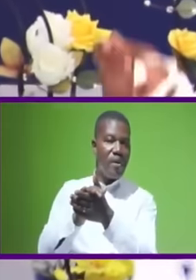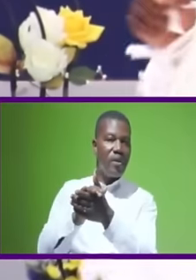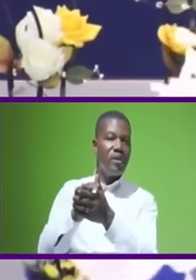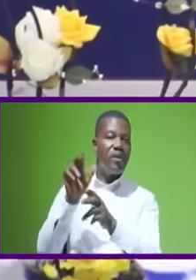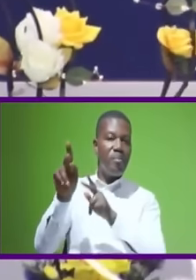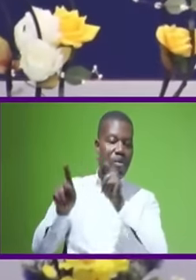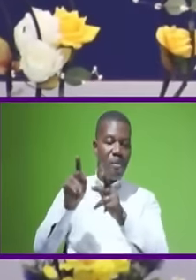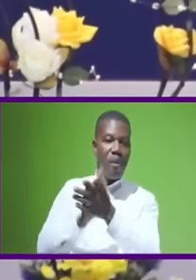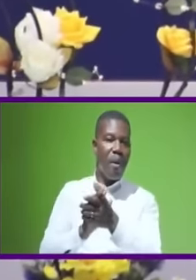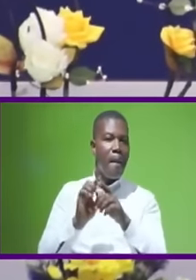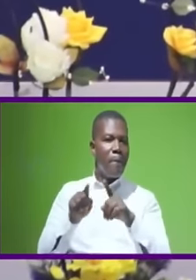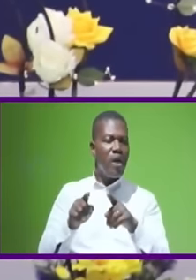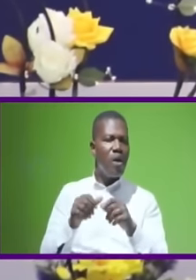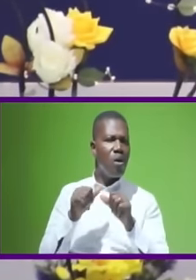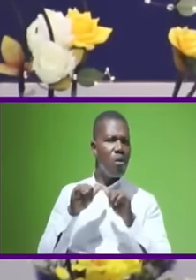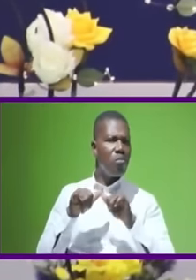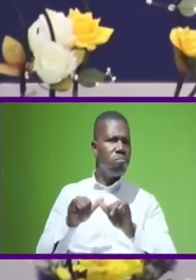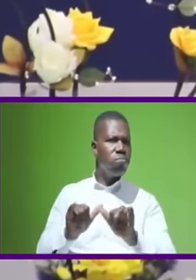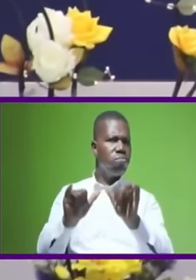Hallelujah.